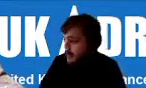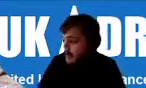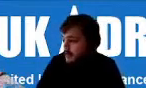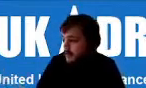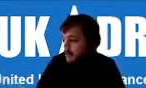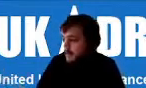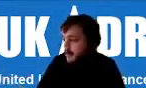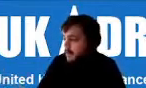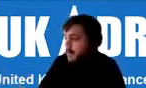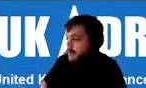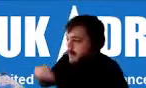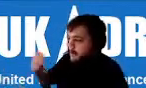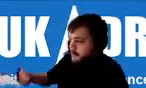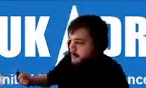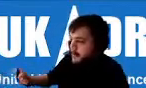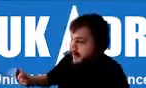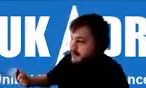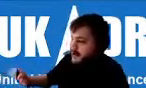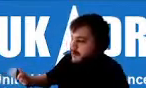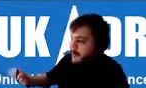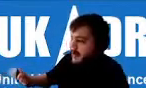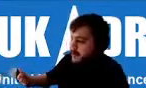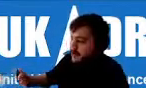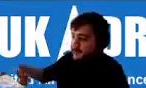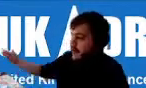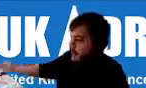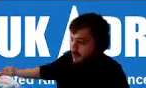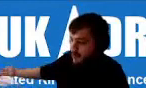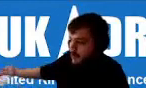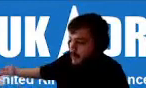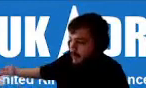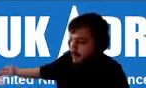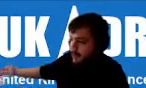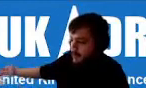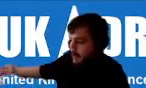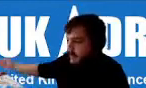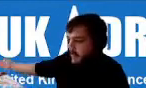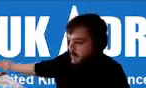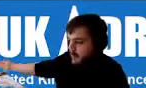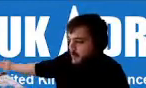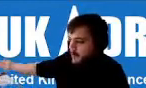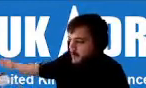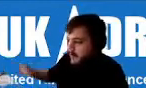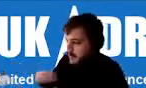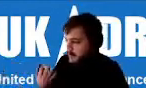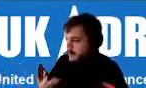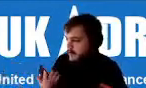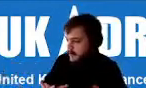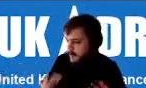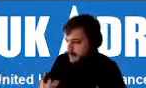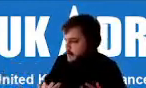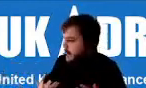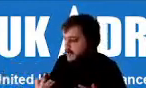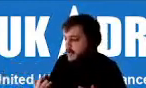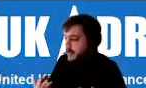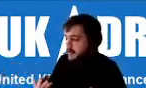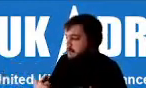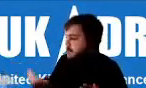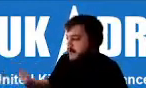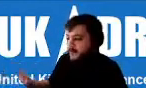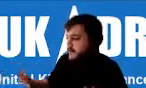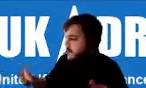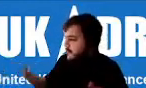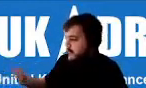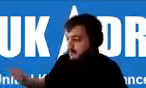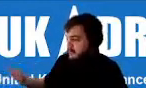2008, where it said that for every pound you spend, you save about £12 later on, and literally